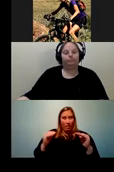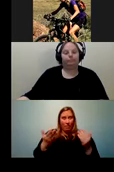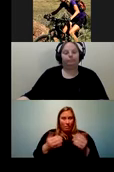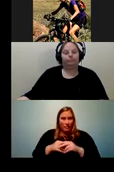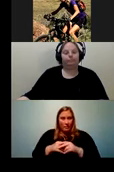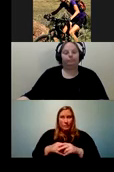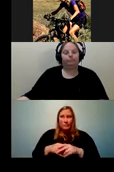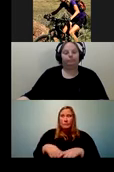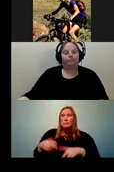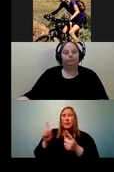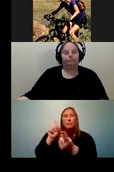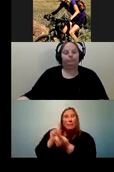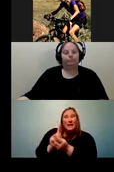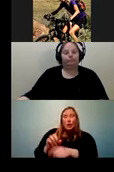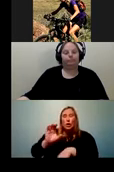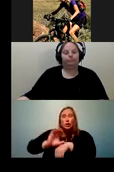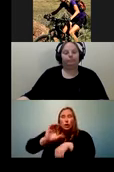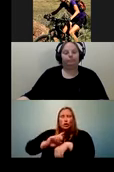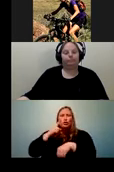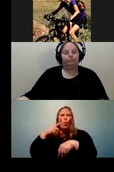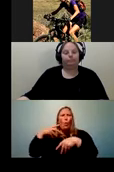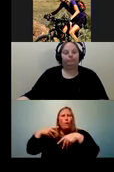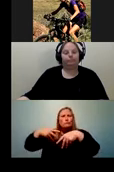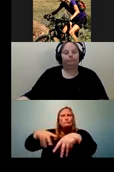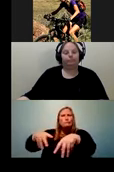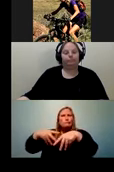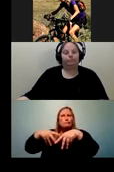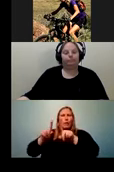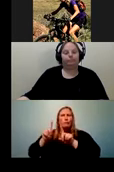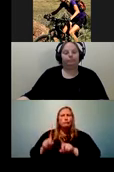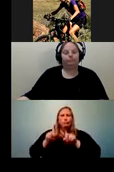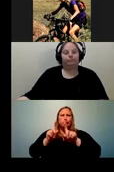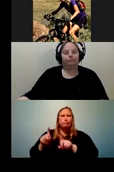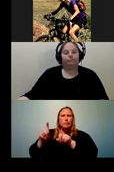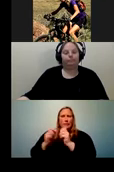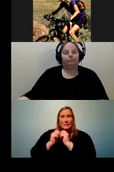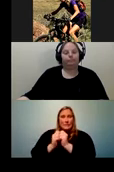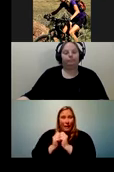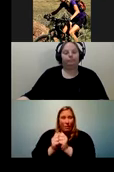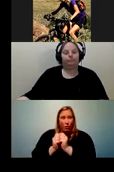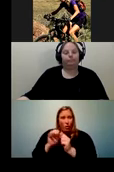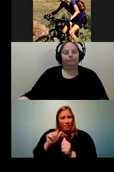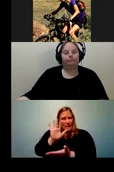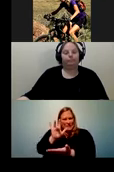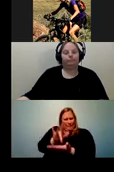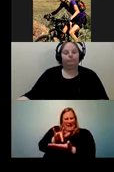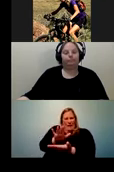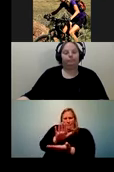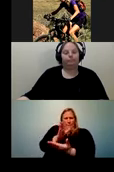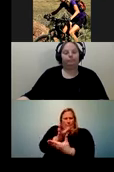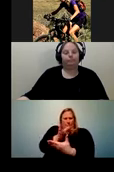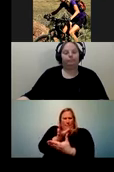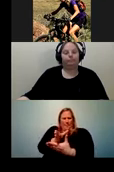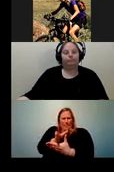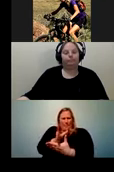meeting at church or marching at the same political rally, those kinds of things. And why I say that's medium instead of low, but